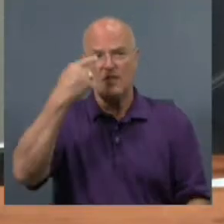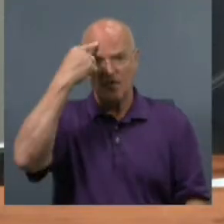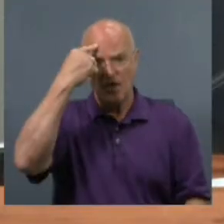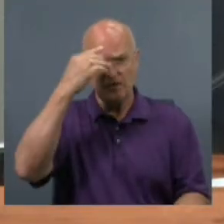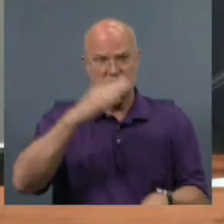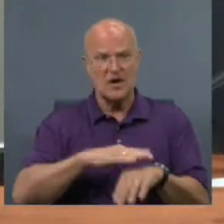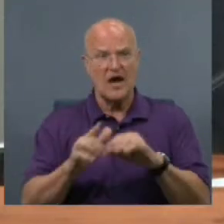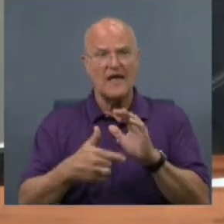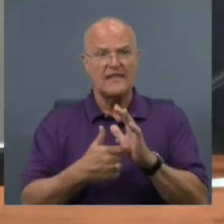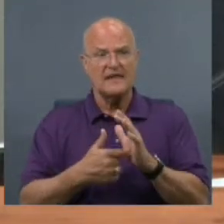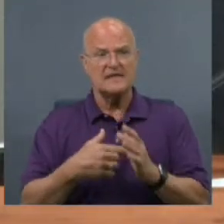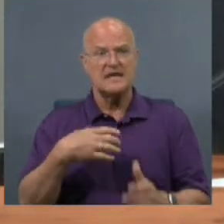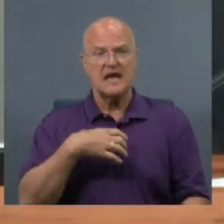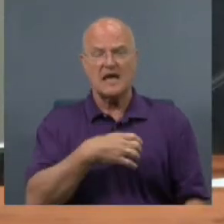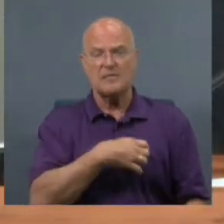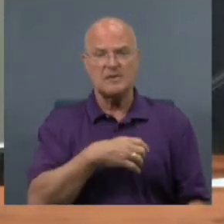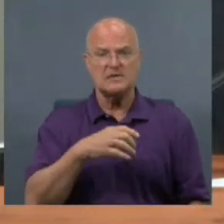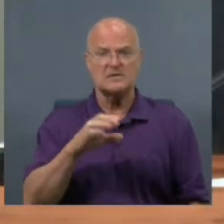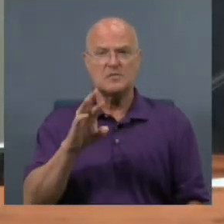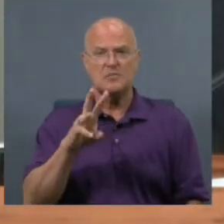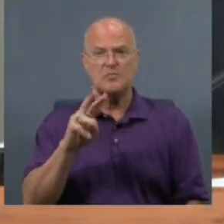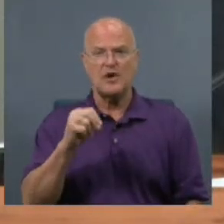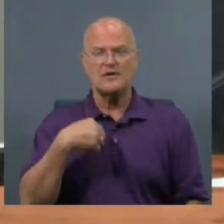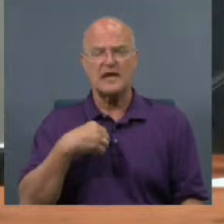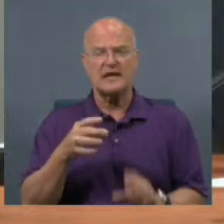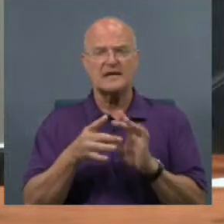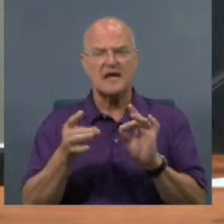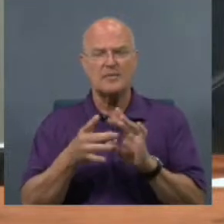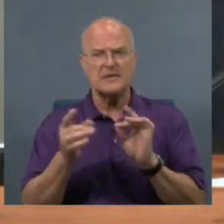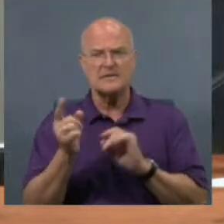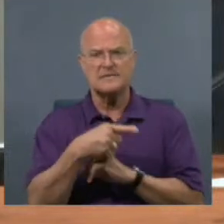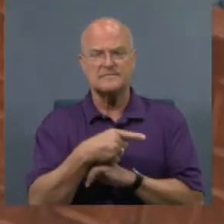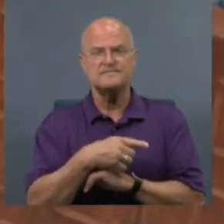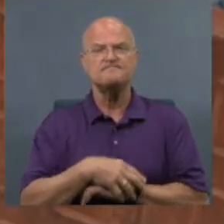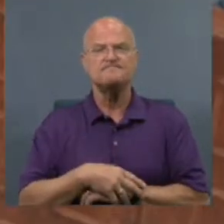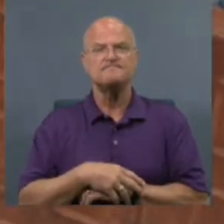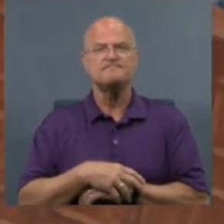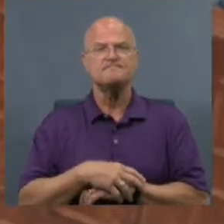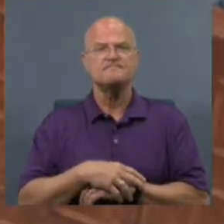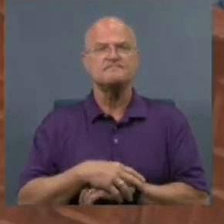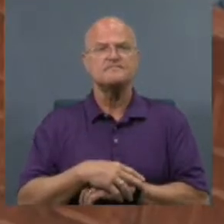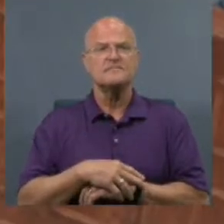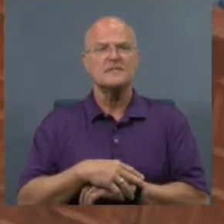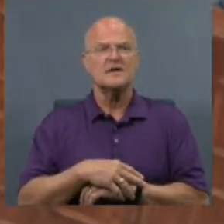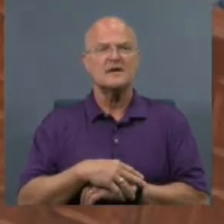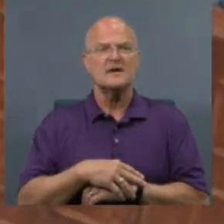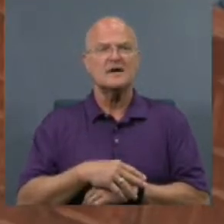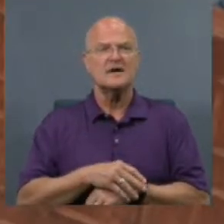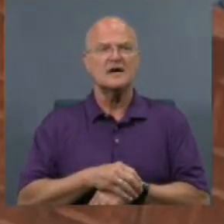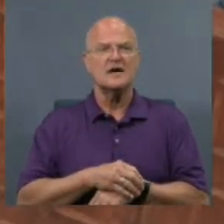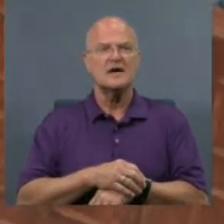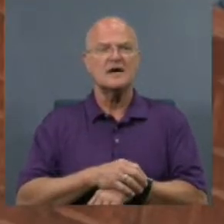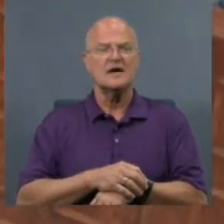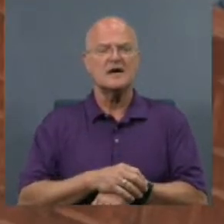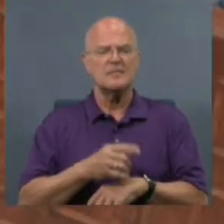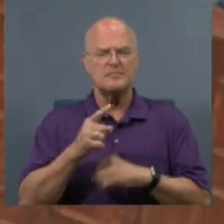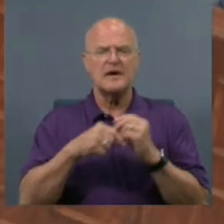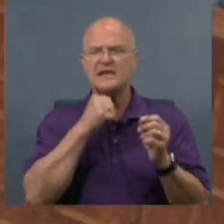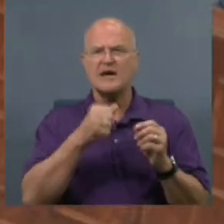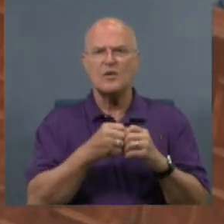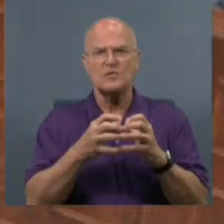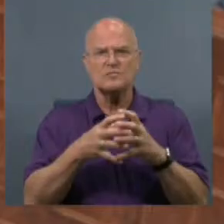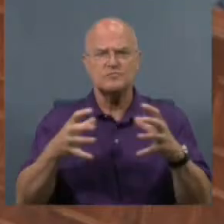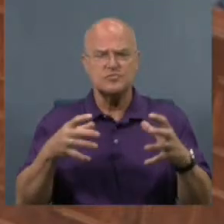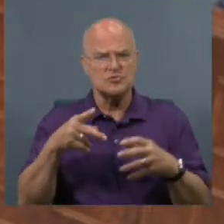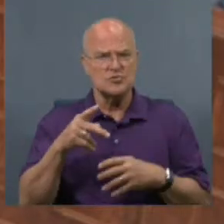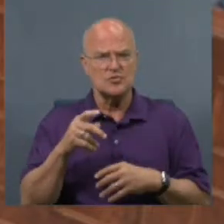on this. And then Commissioner Brown, I know you had a question. Yeah, just a comment, Doug. My commissioner made a comment about not being wanting the port to grow. I, for one,